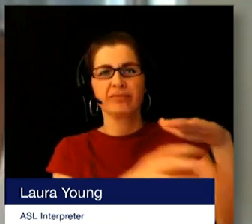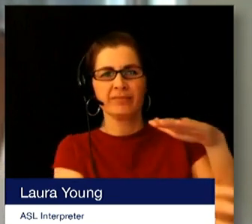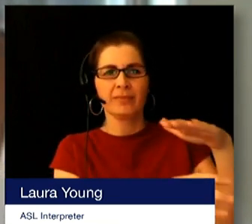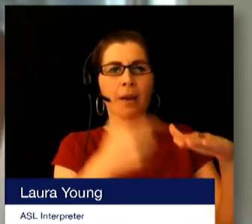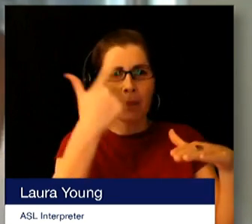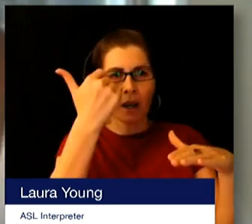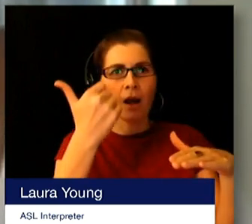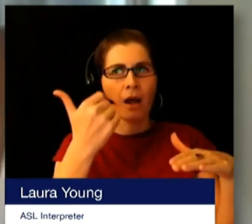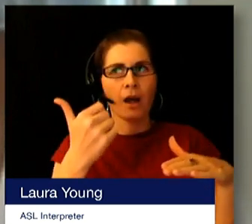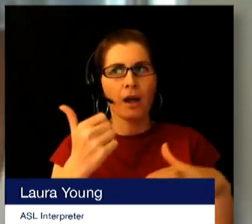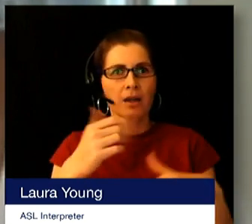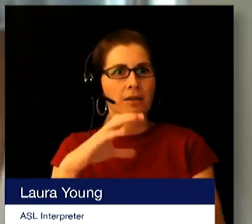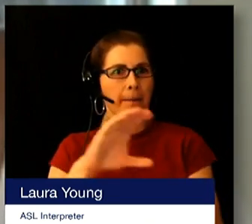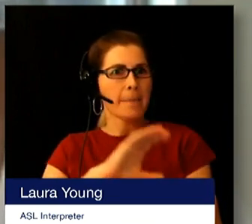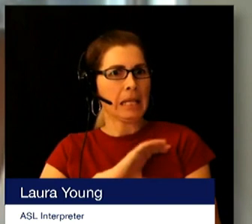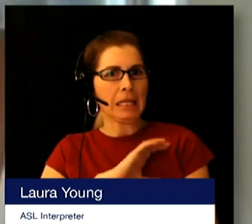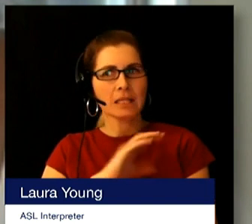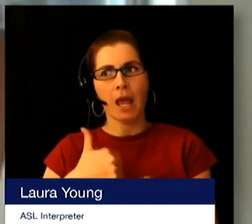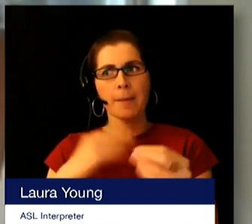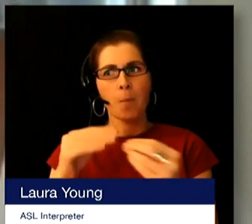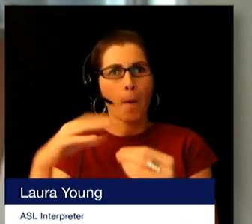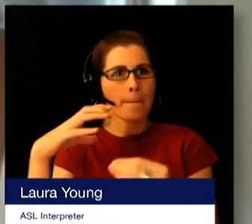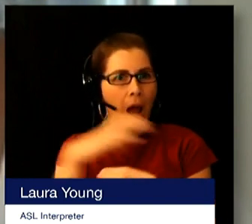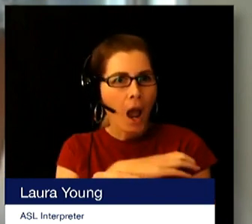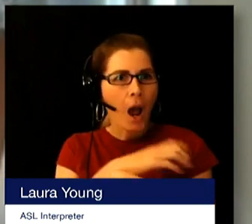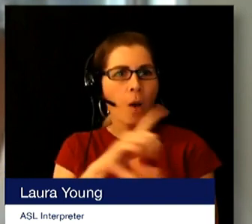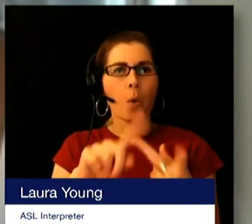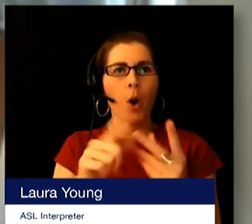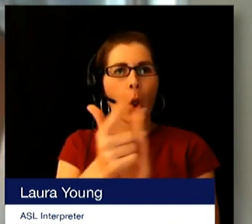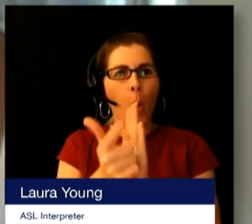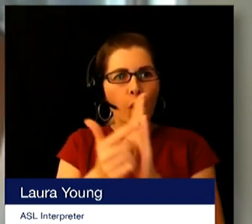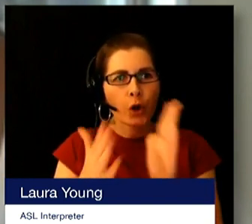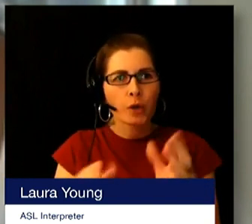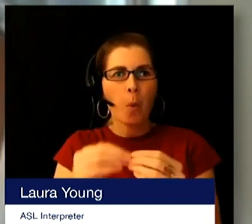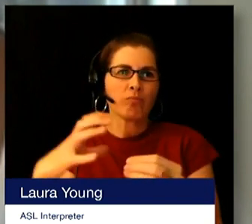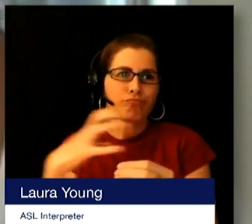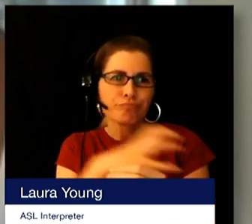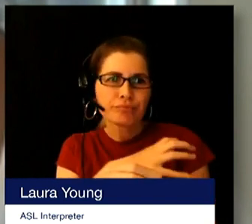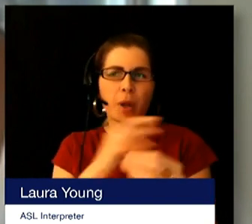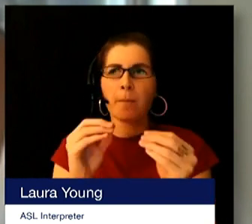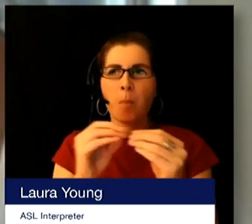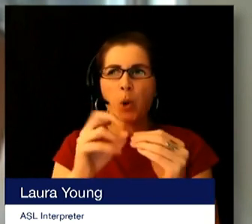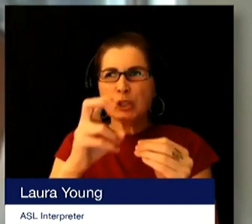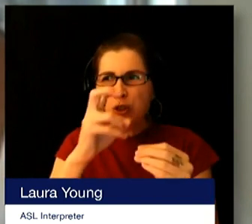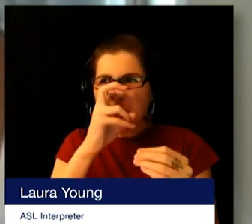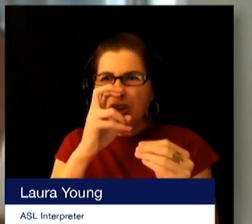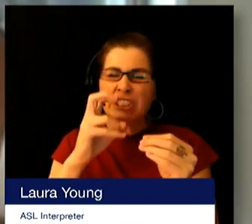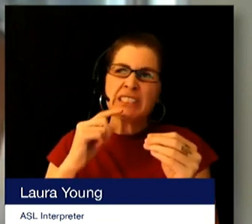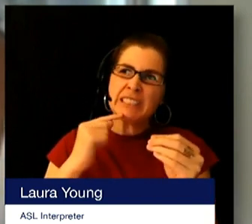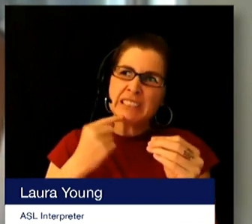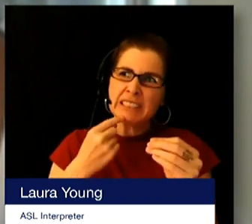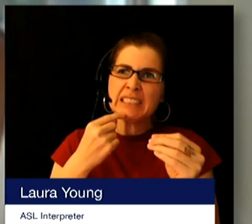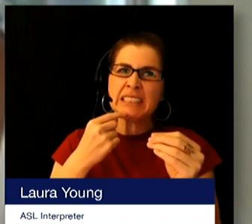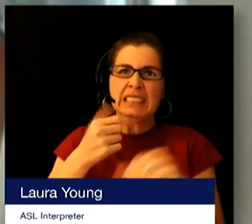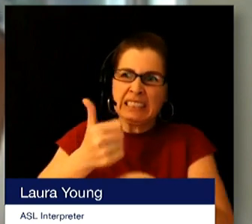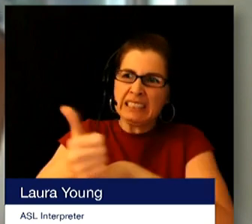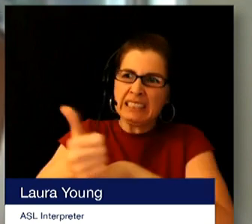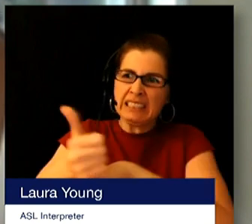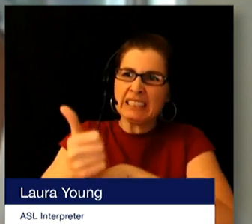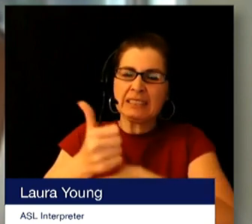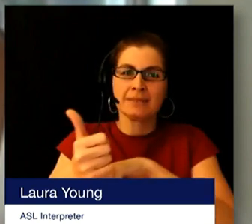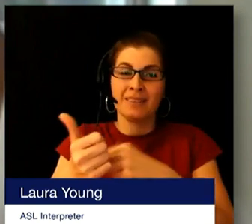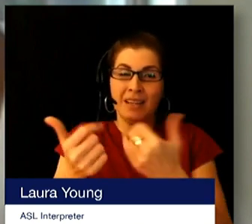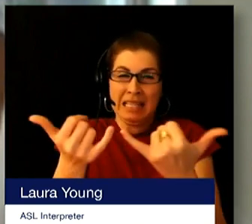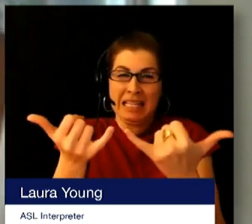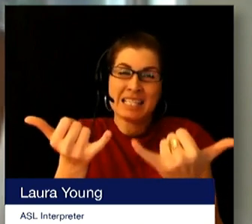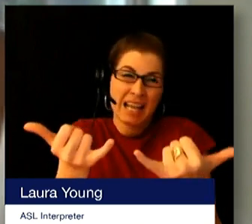police, given to prosecutors, through more stringent sentencing. And so as we see ourselves on